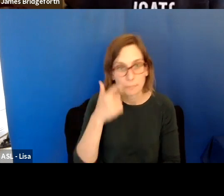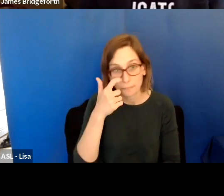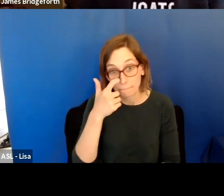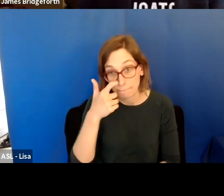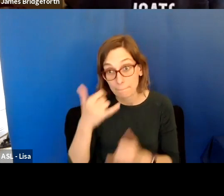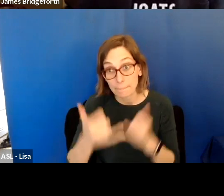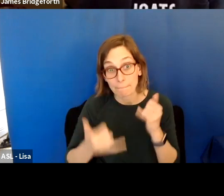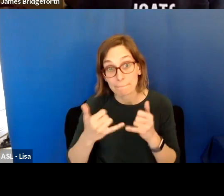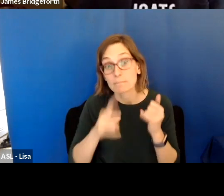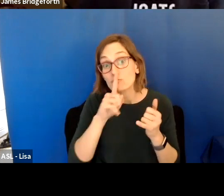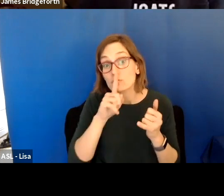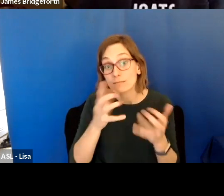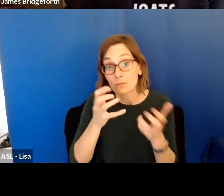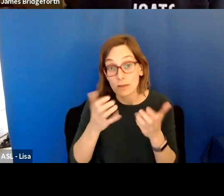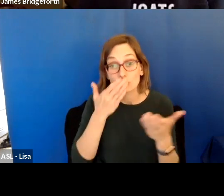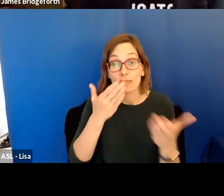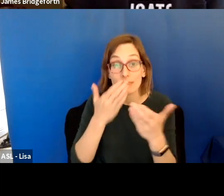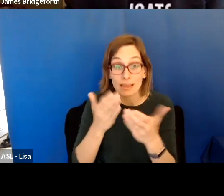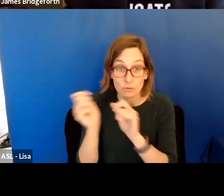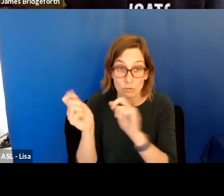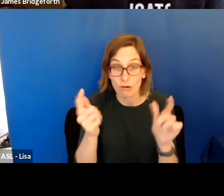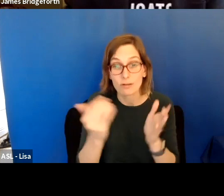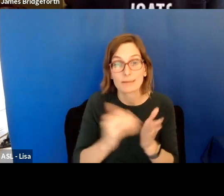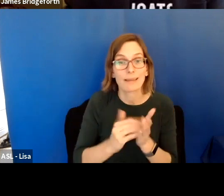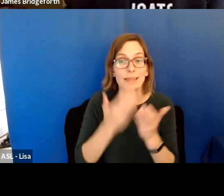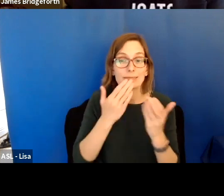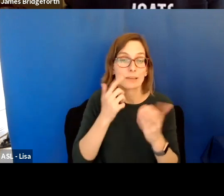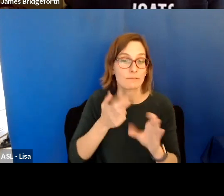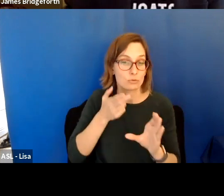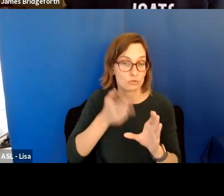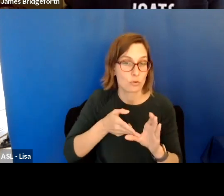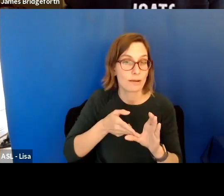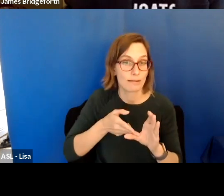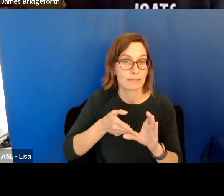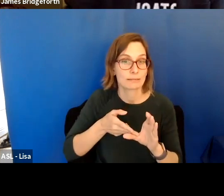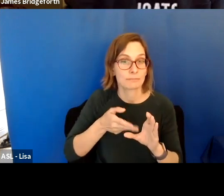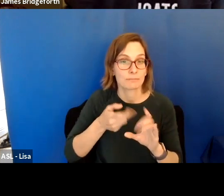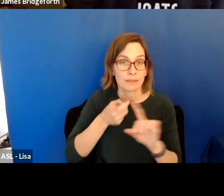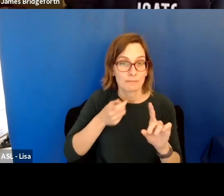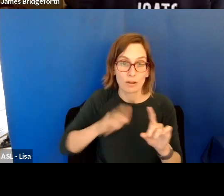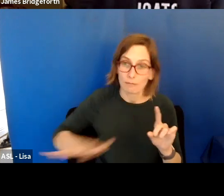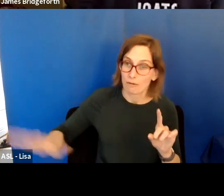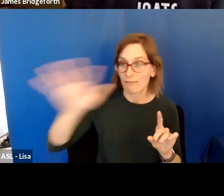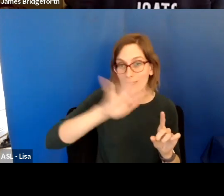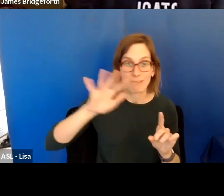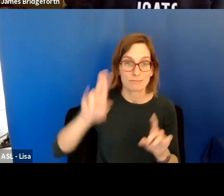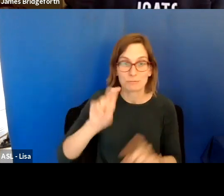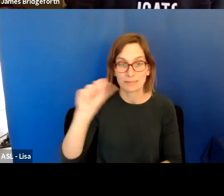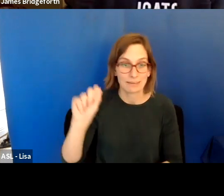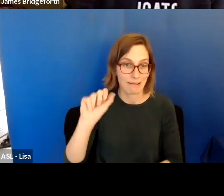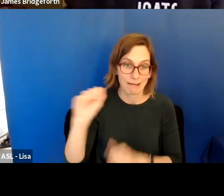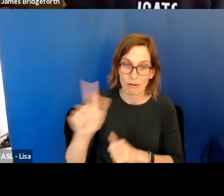Finally, I really wanna thank you all again. Thank you for joining us from all 50 states, wherever you joined